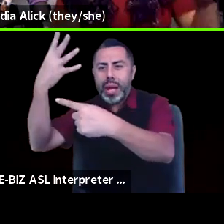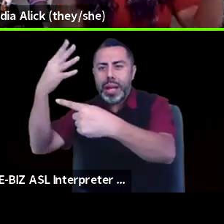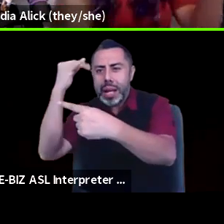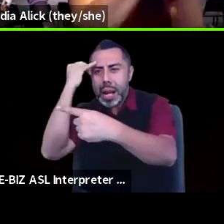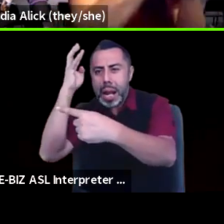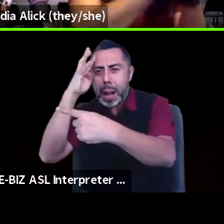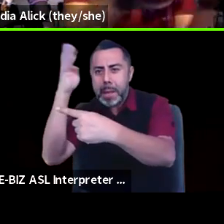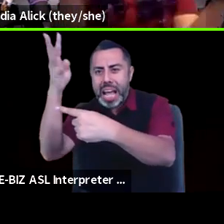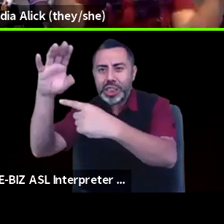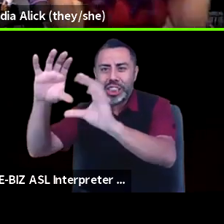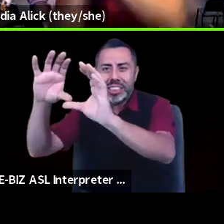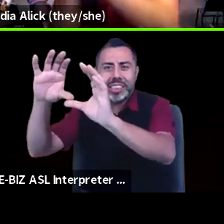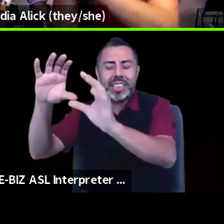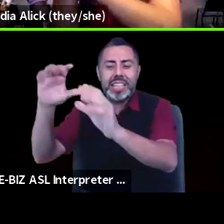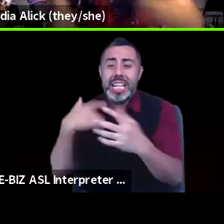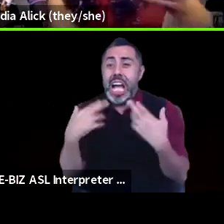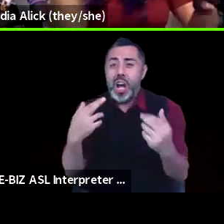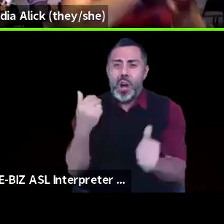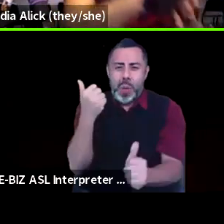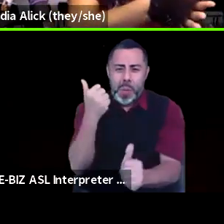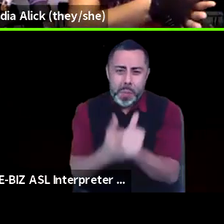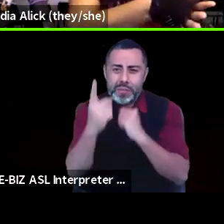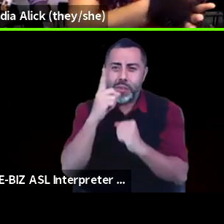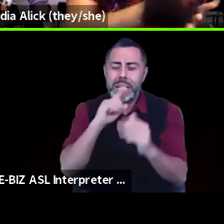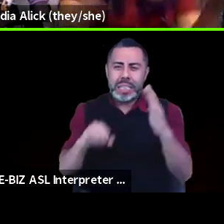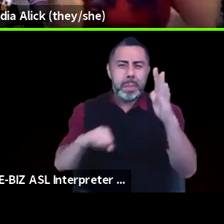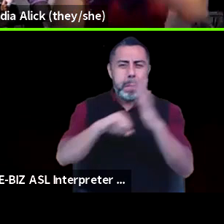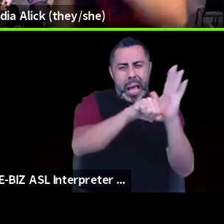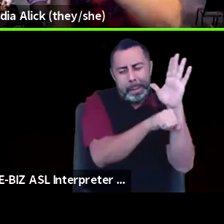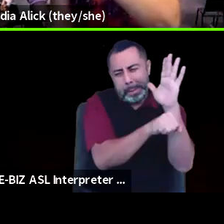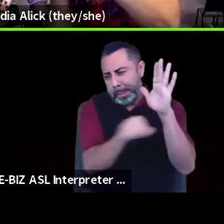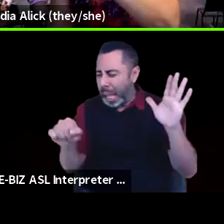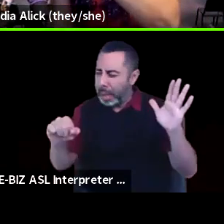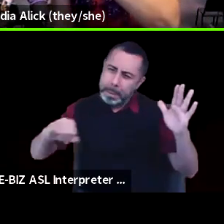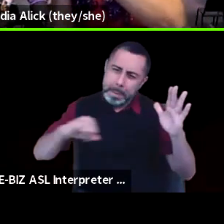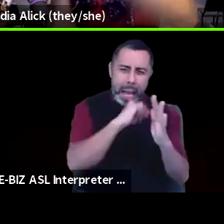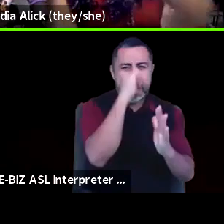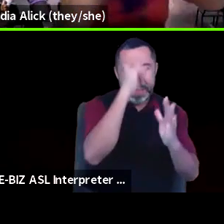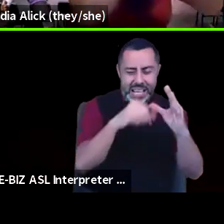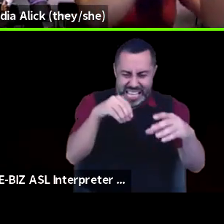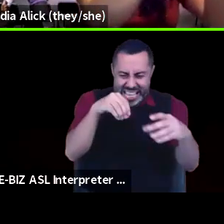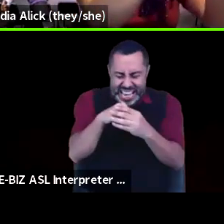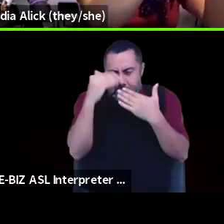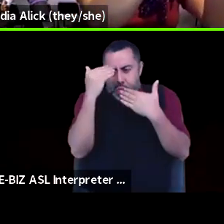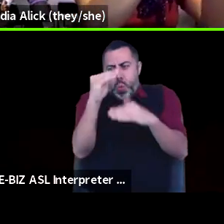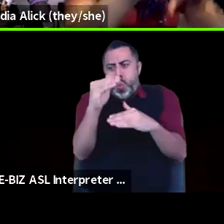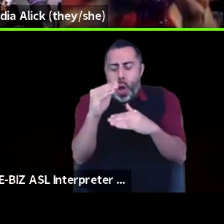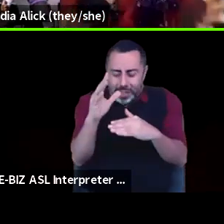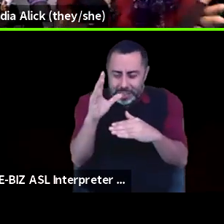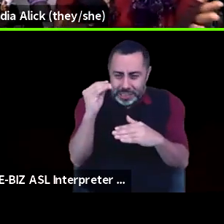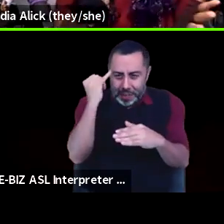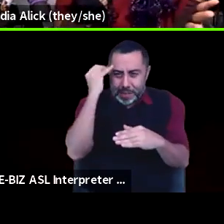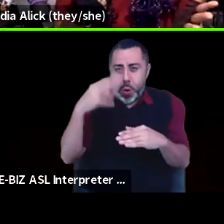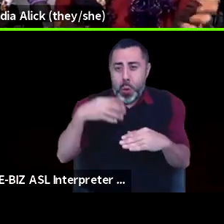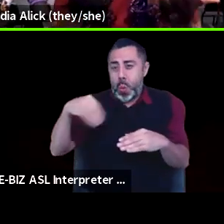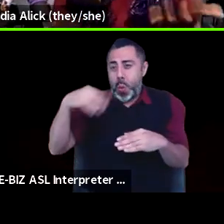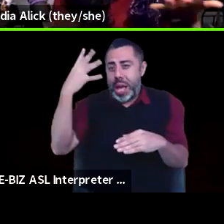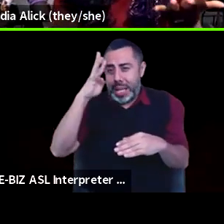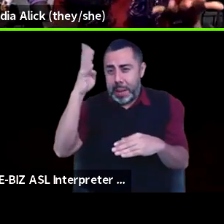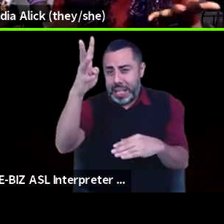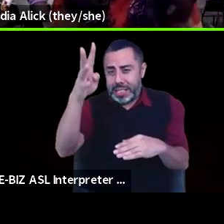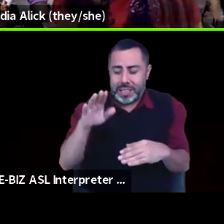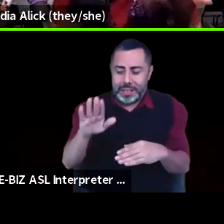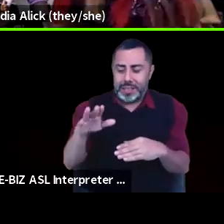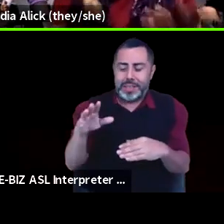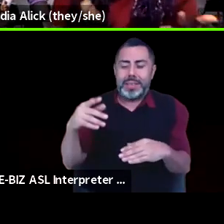is just bouncing up against the walls of the white imagination and the patriarchal imagination and the capitalist imagination and